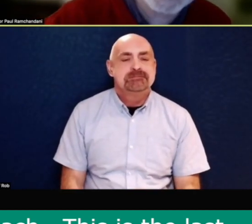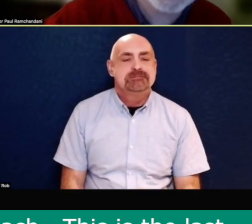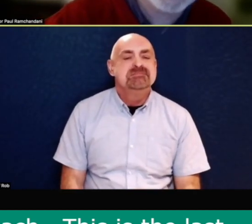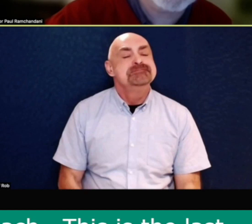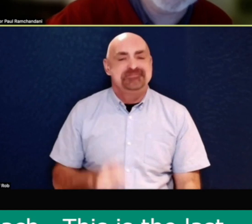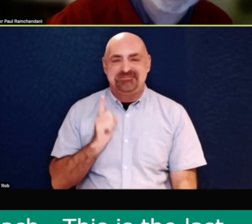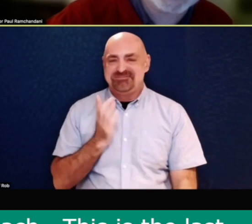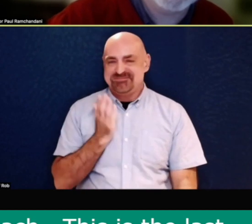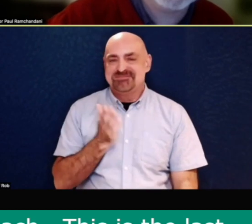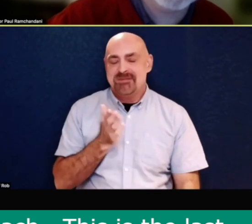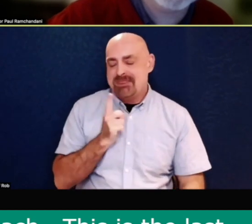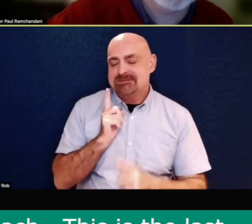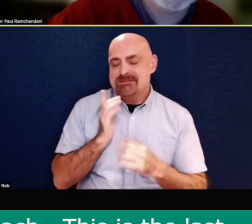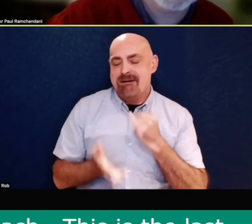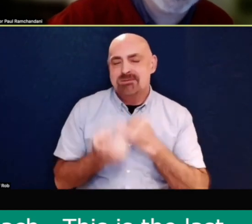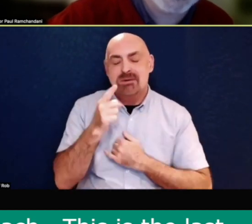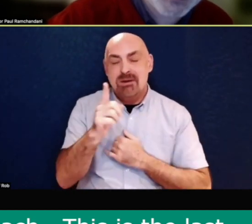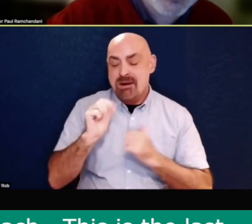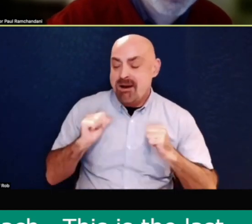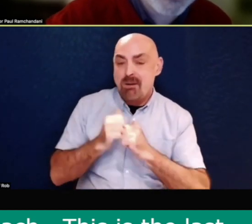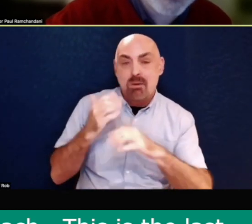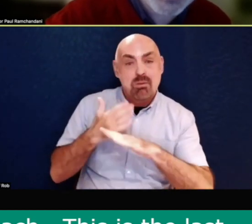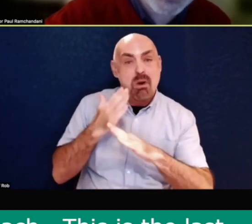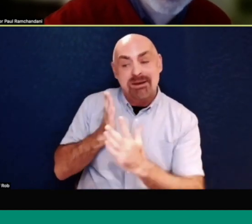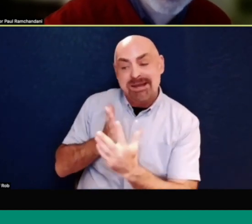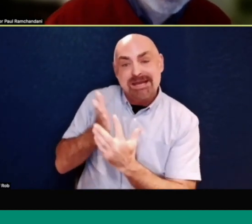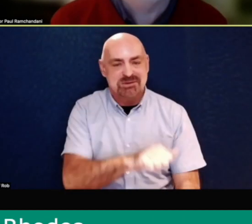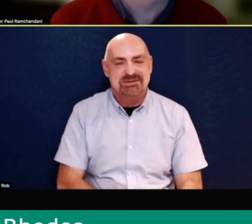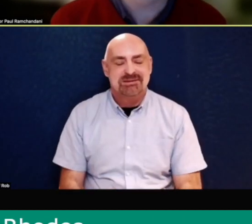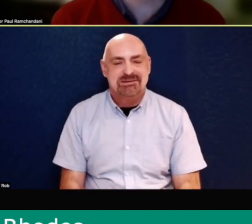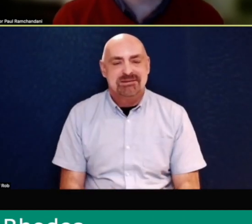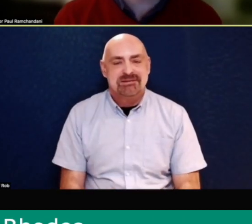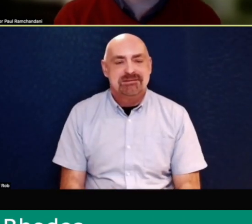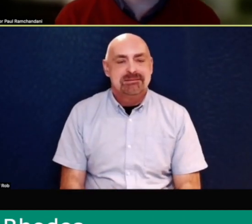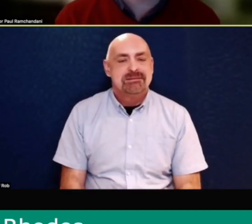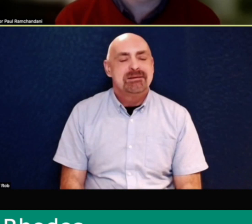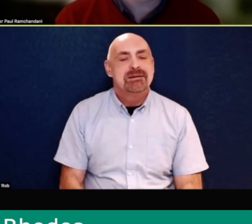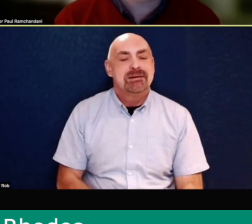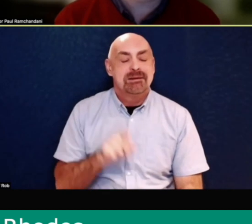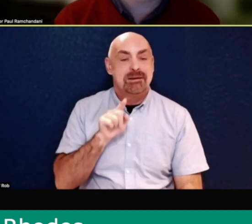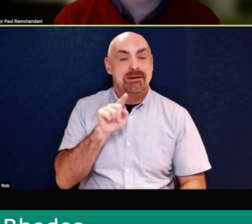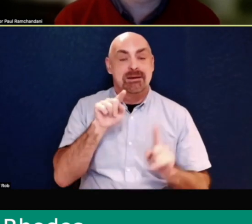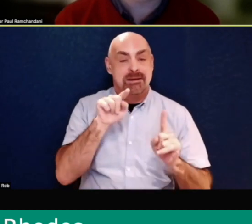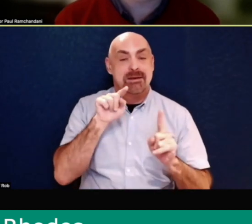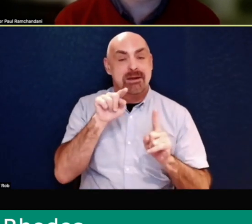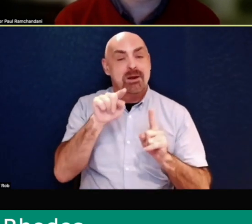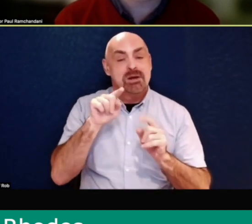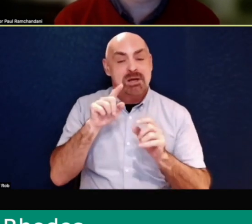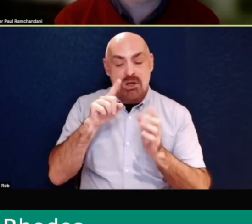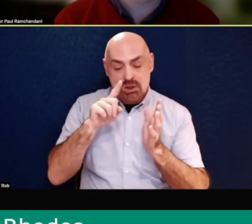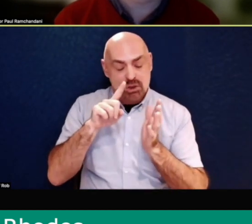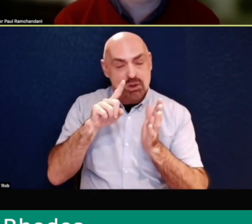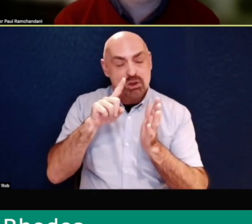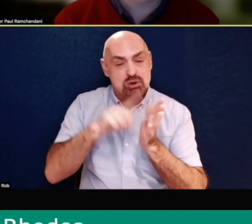And this is the last point about a lot of the work of prevention is the work of others. So this is taken from the work of Jeffrey Rose. This